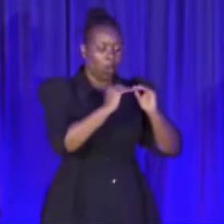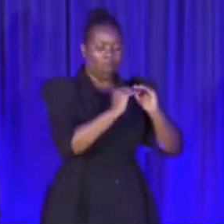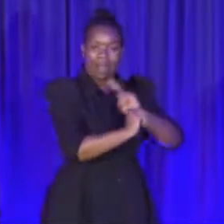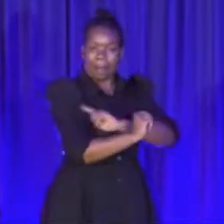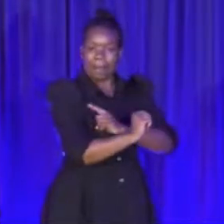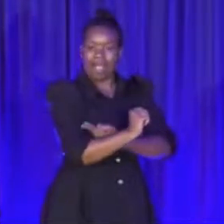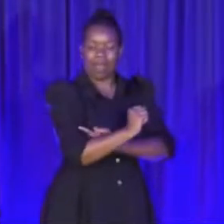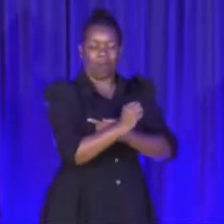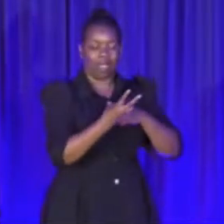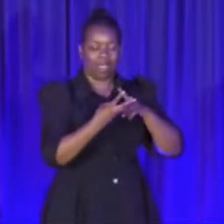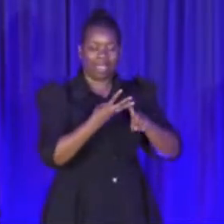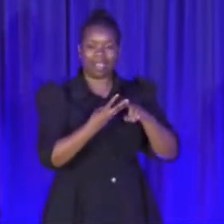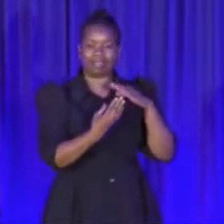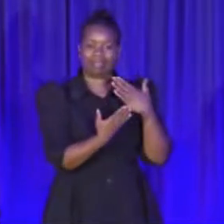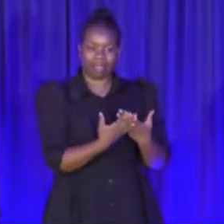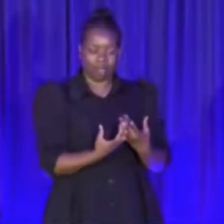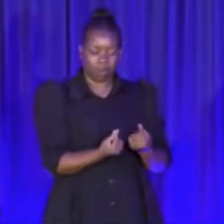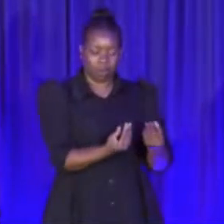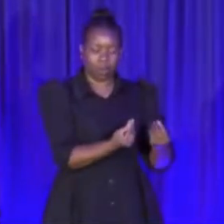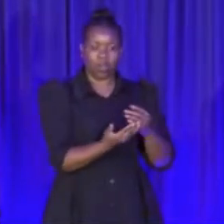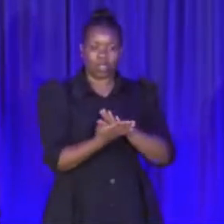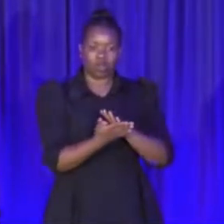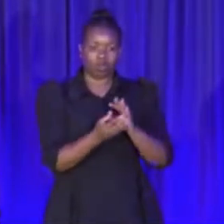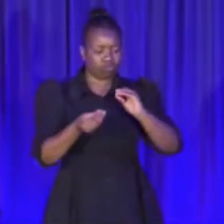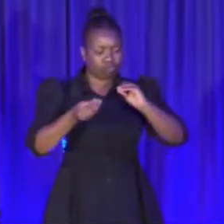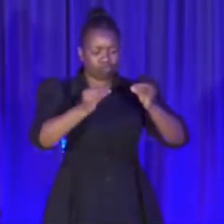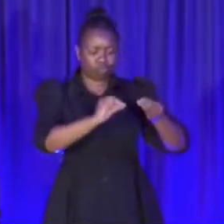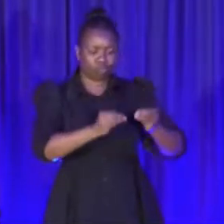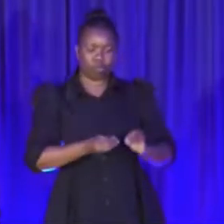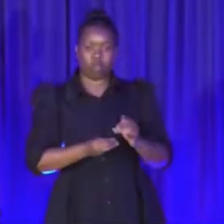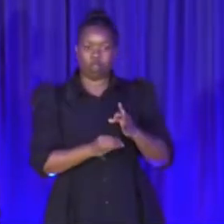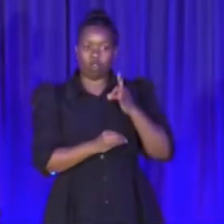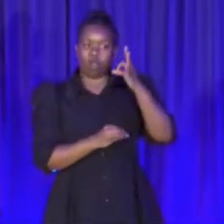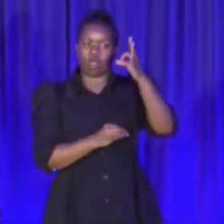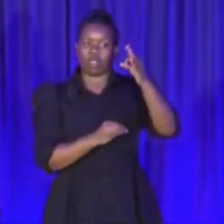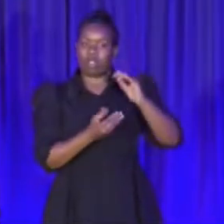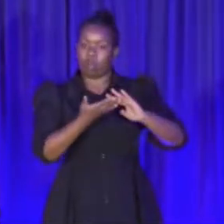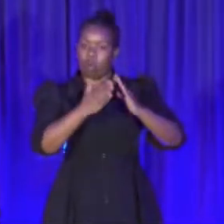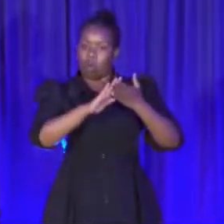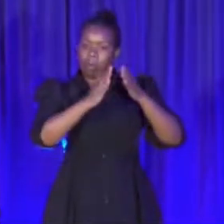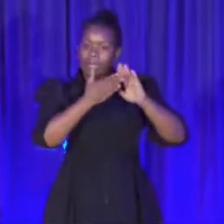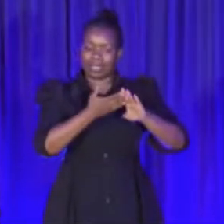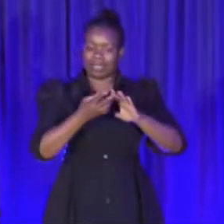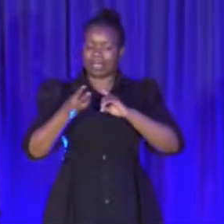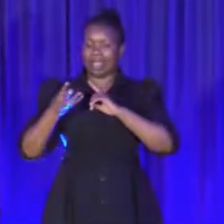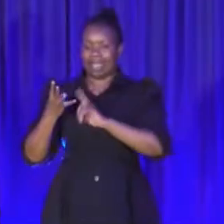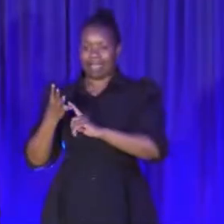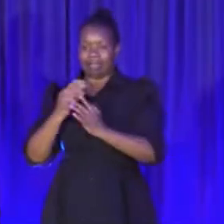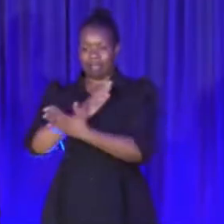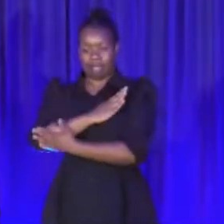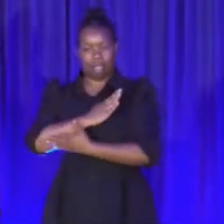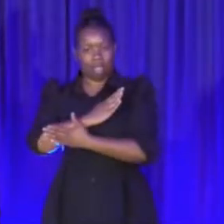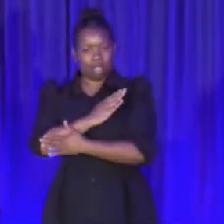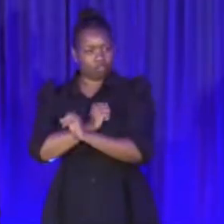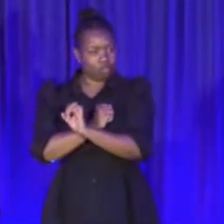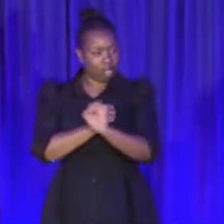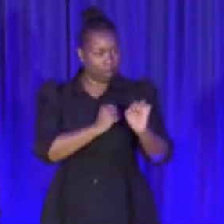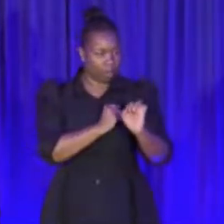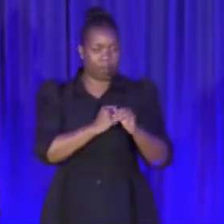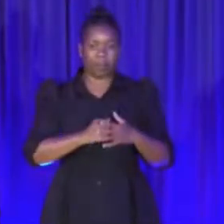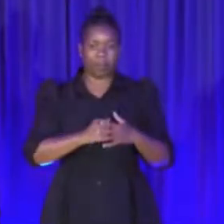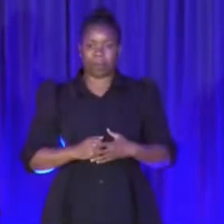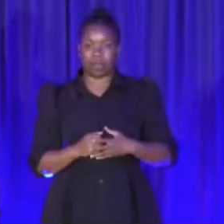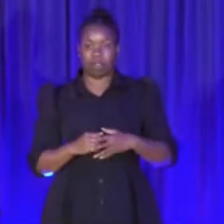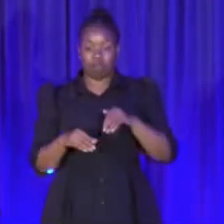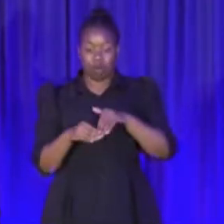and equal in their ability to shape the future of their community and their country. To withdraw from this